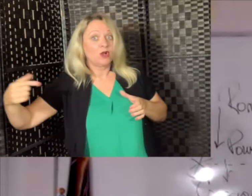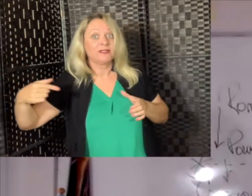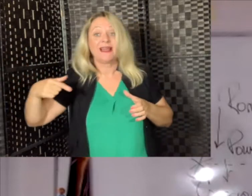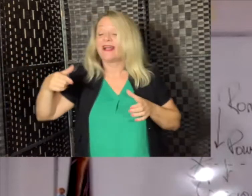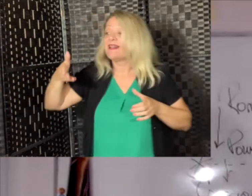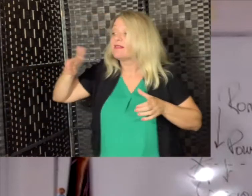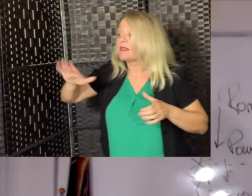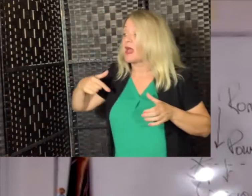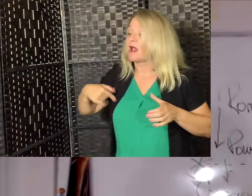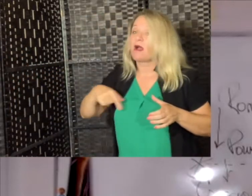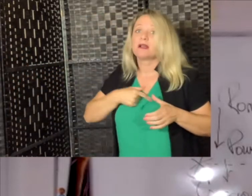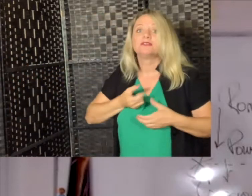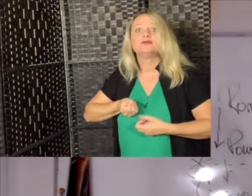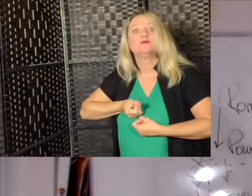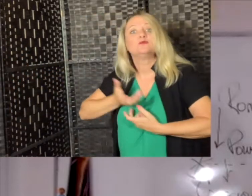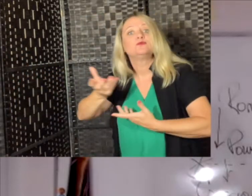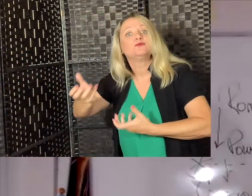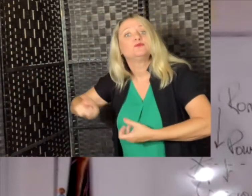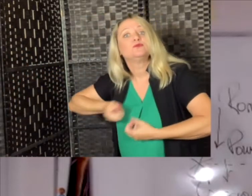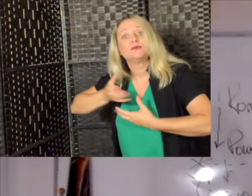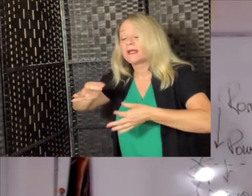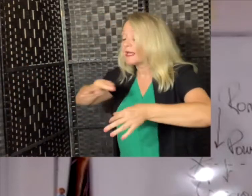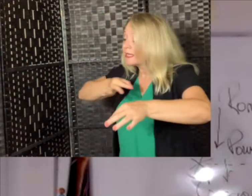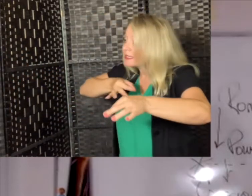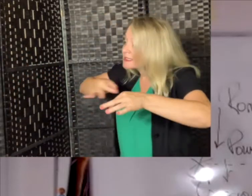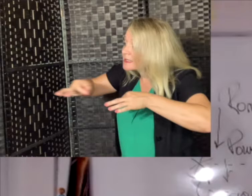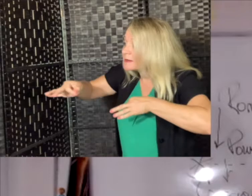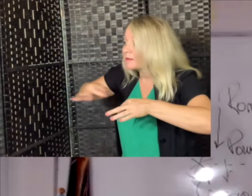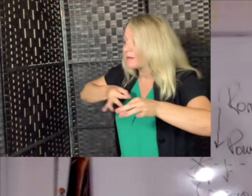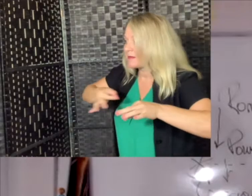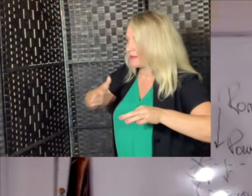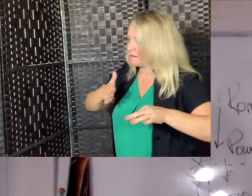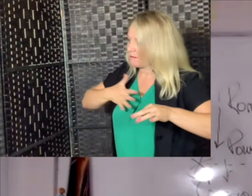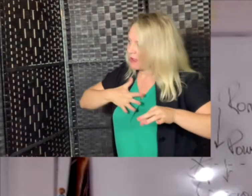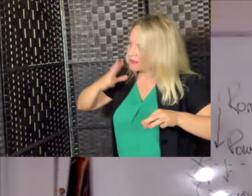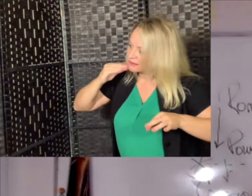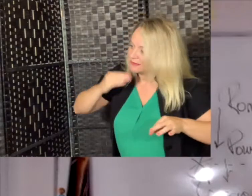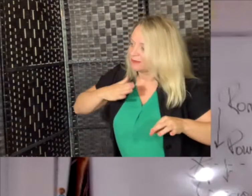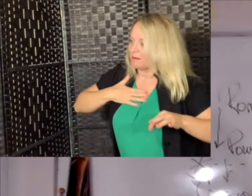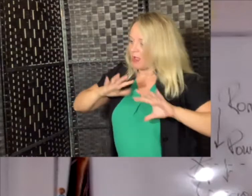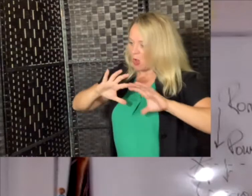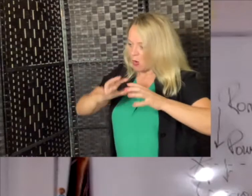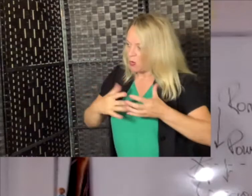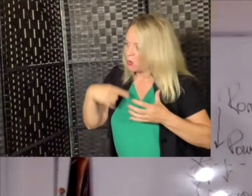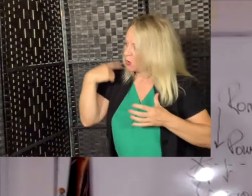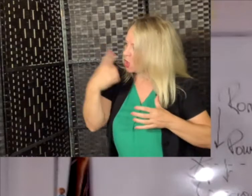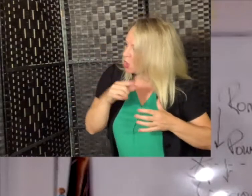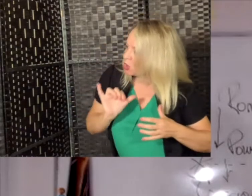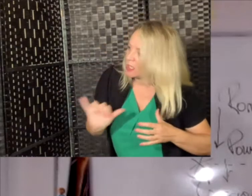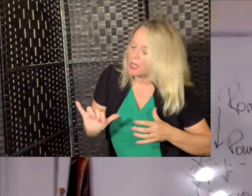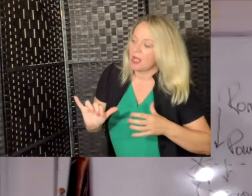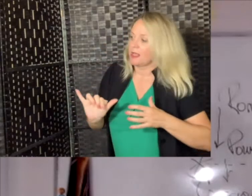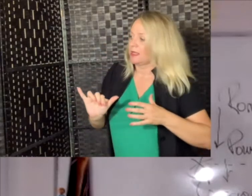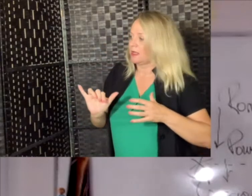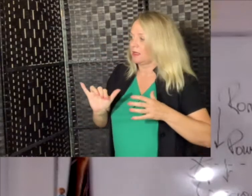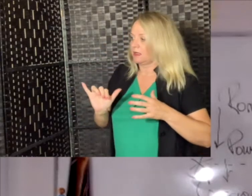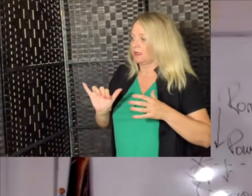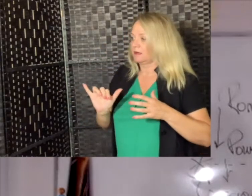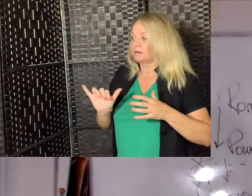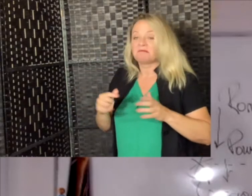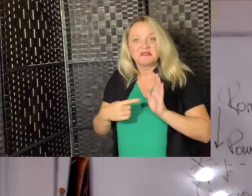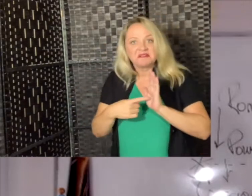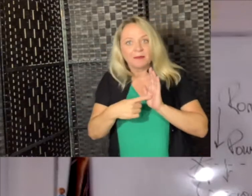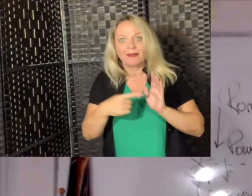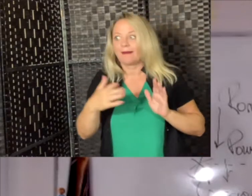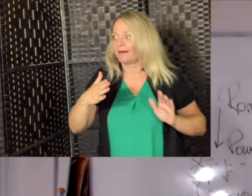Like, this is what vacation means to me. Or, wow,